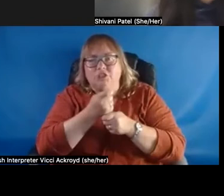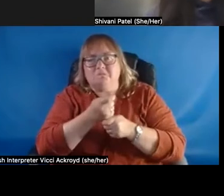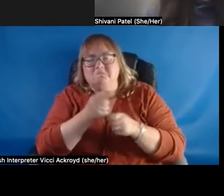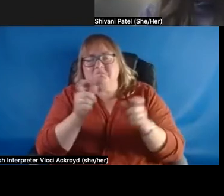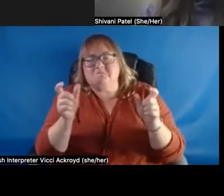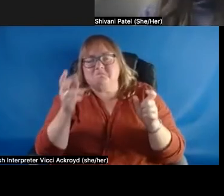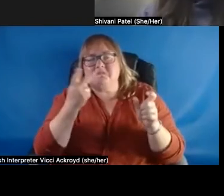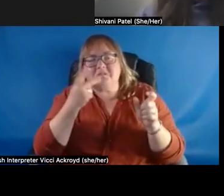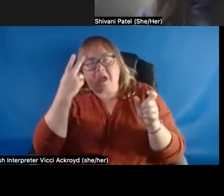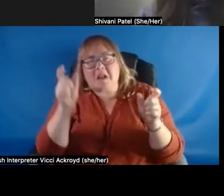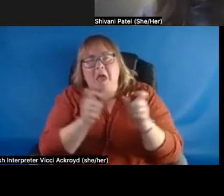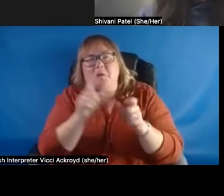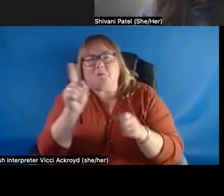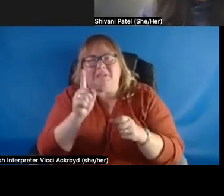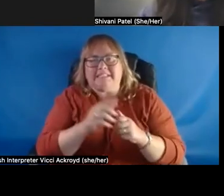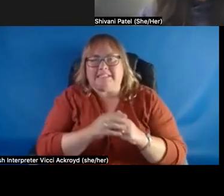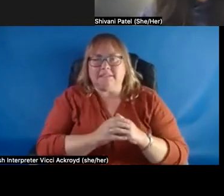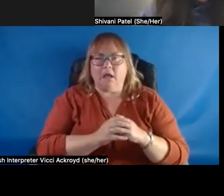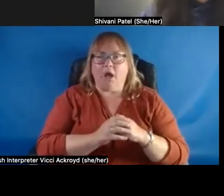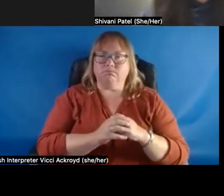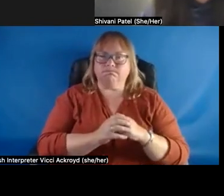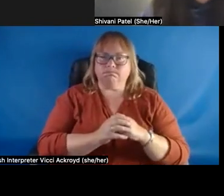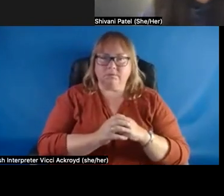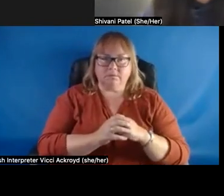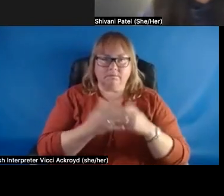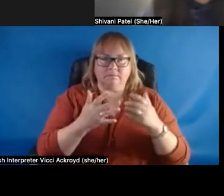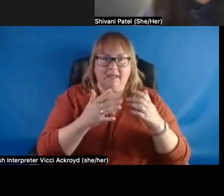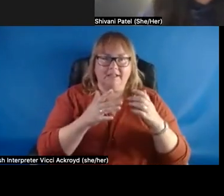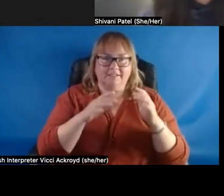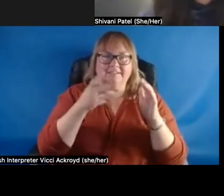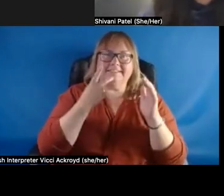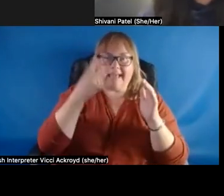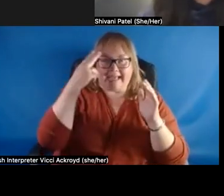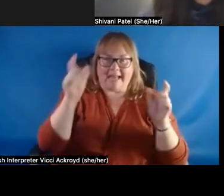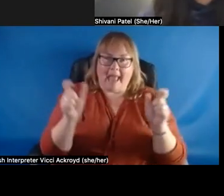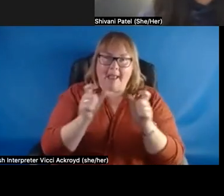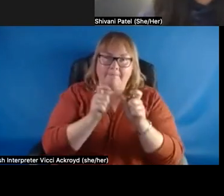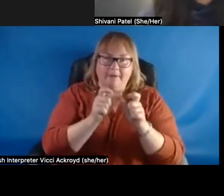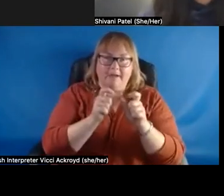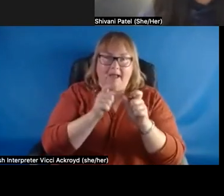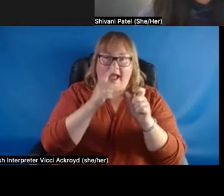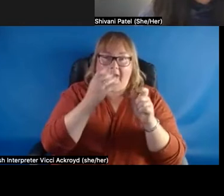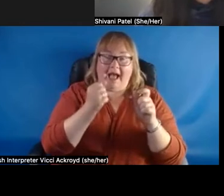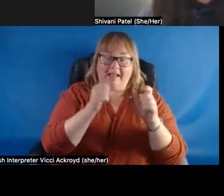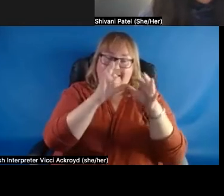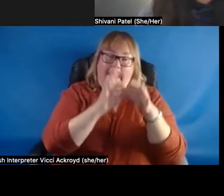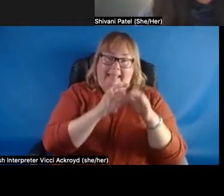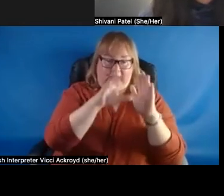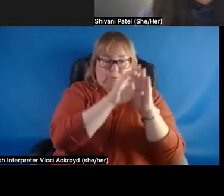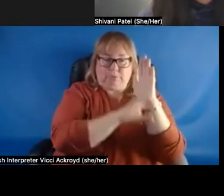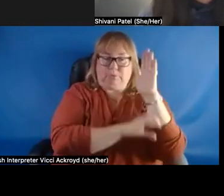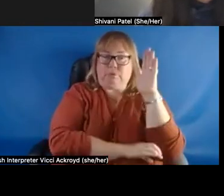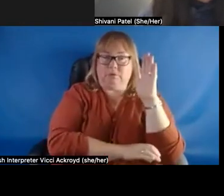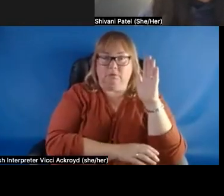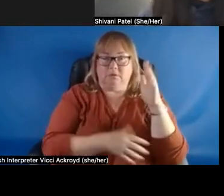then how that has its own link of, okay, so what we were talking about, yeah,